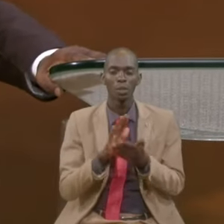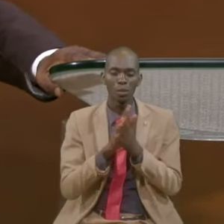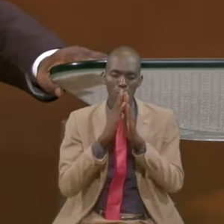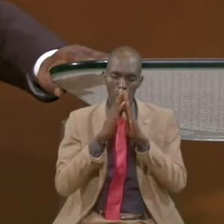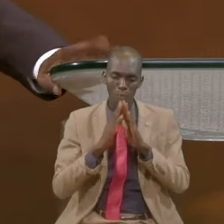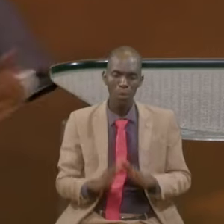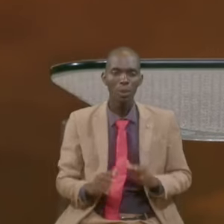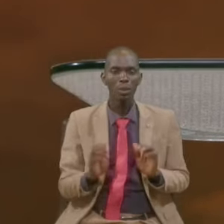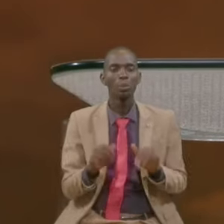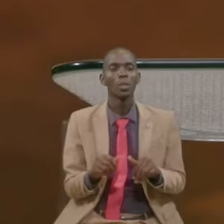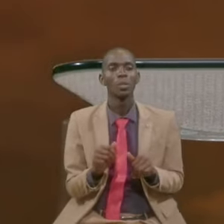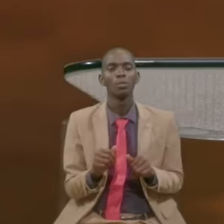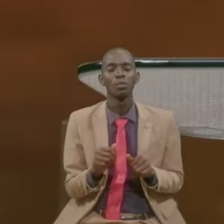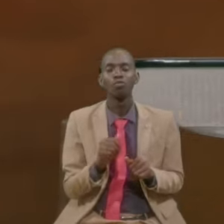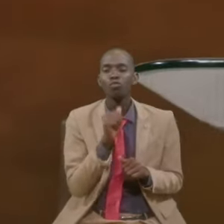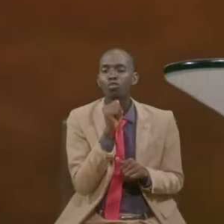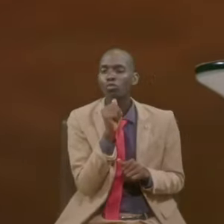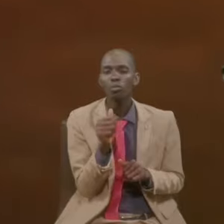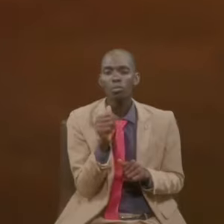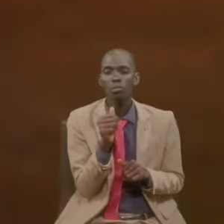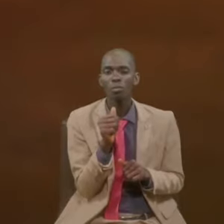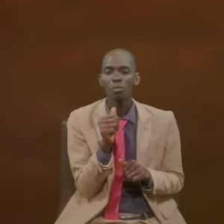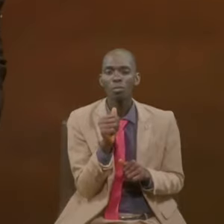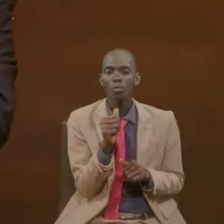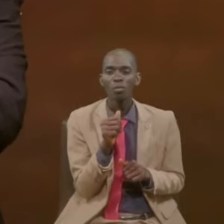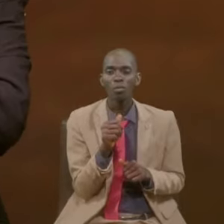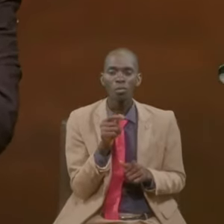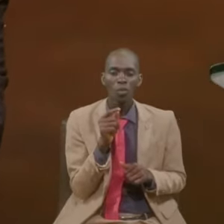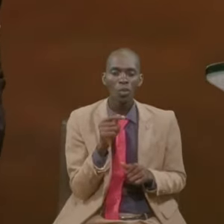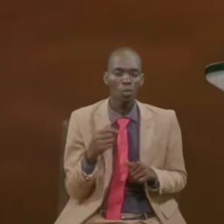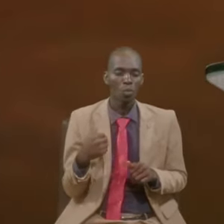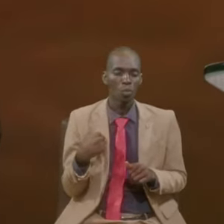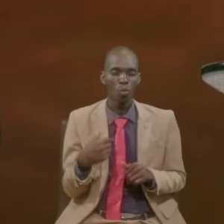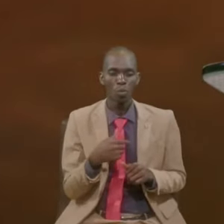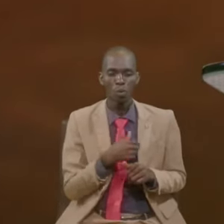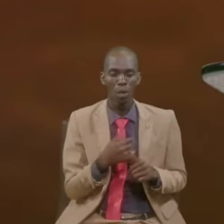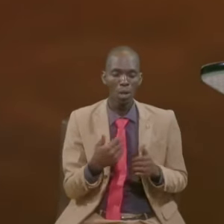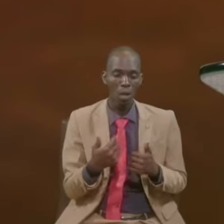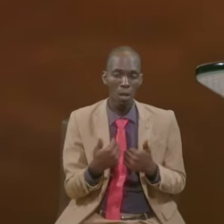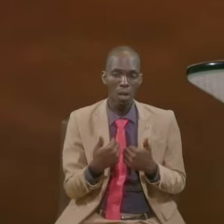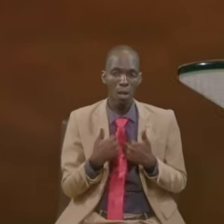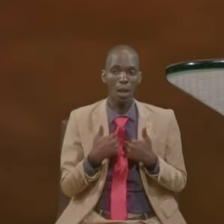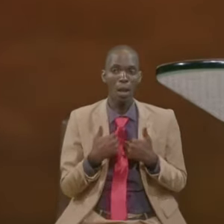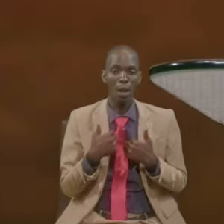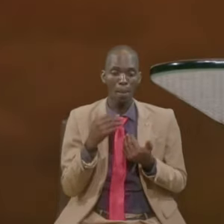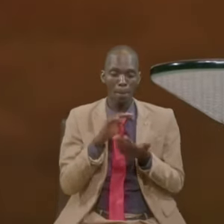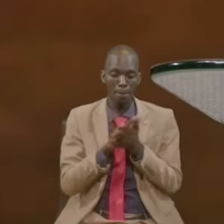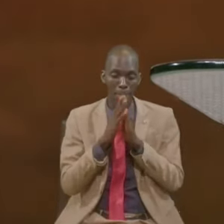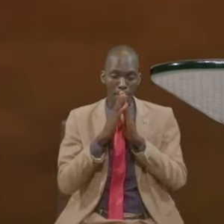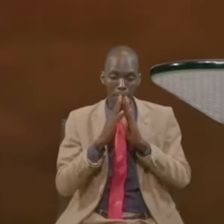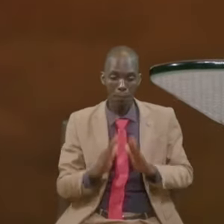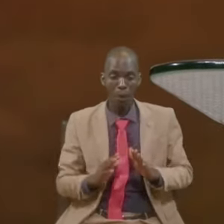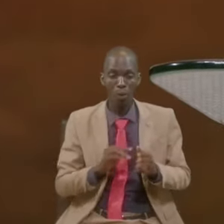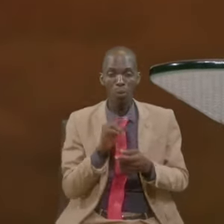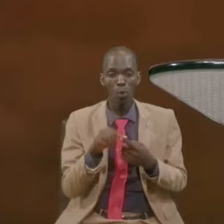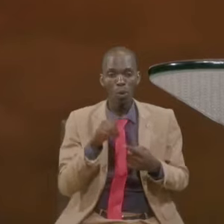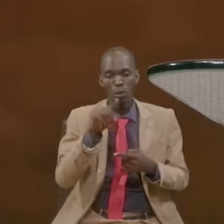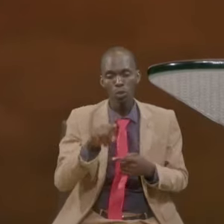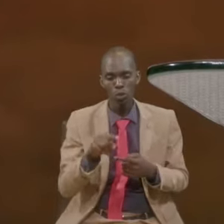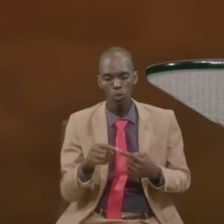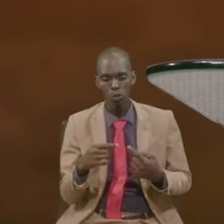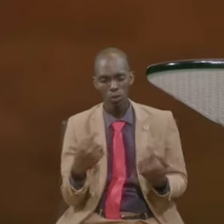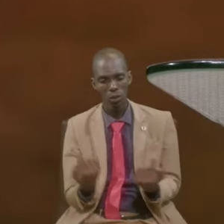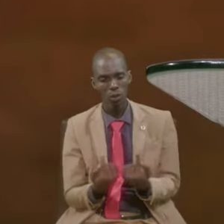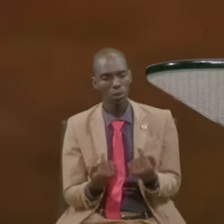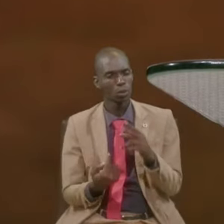Peaceable. Not that we'll have peace, my friend, if you compromise. You're too